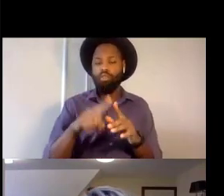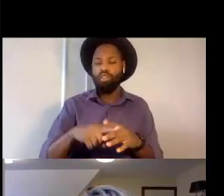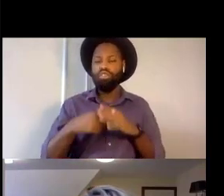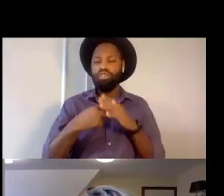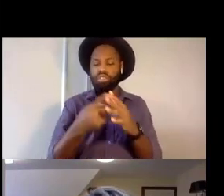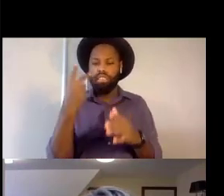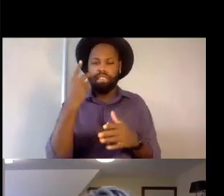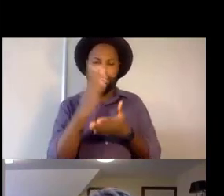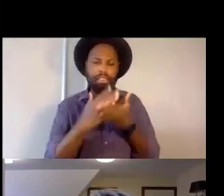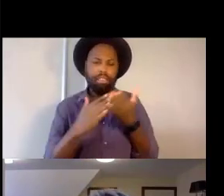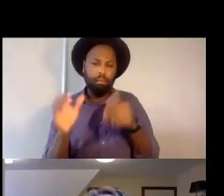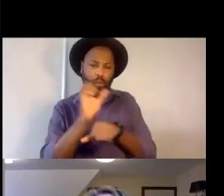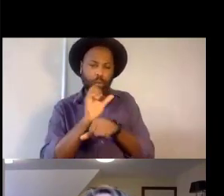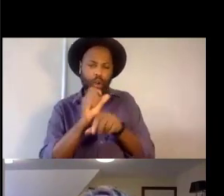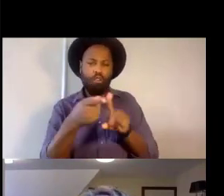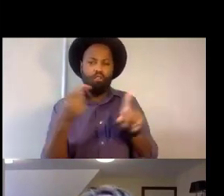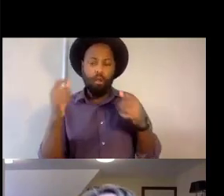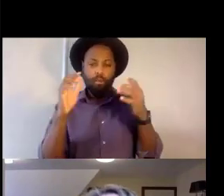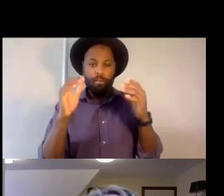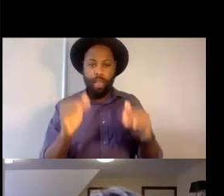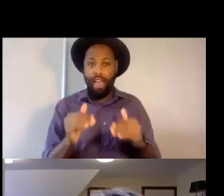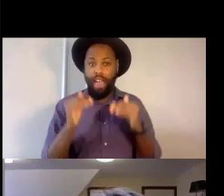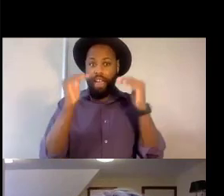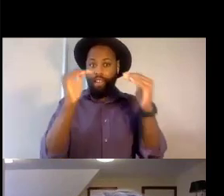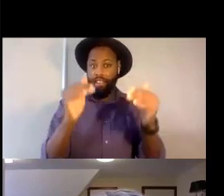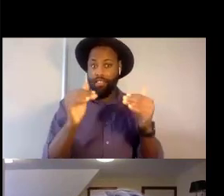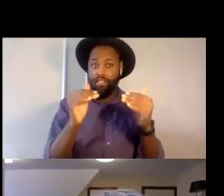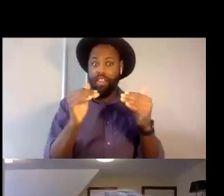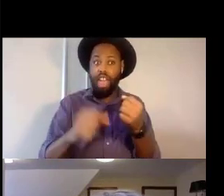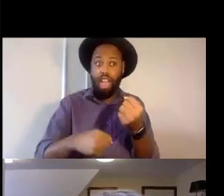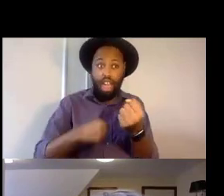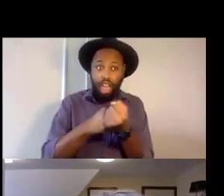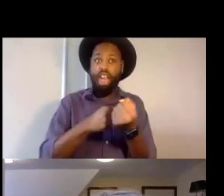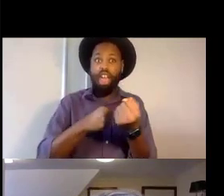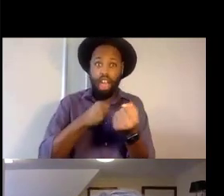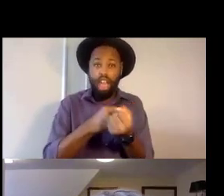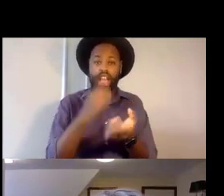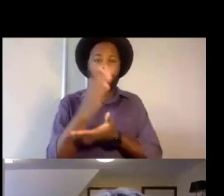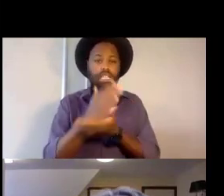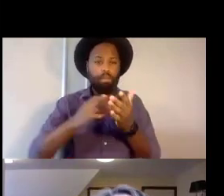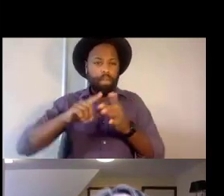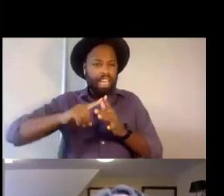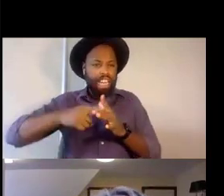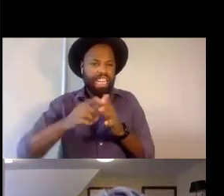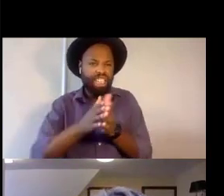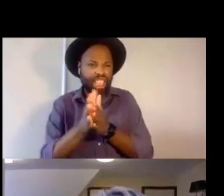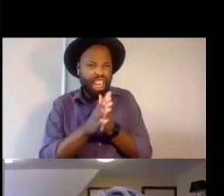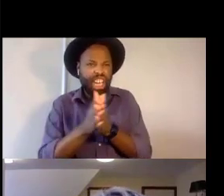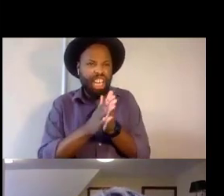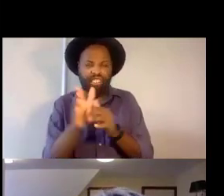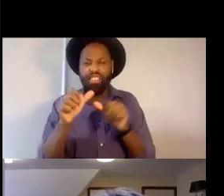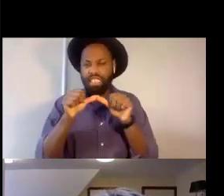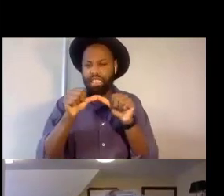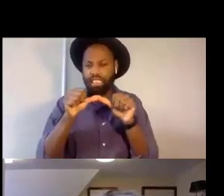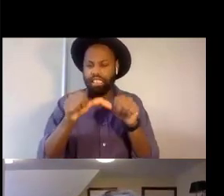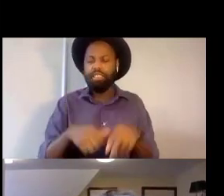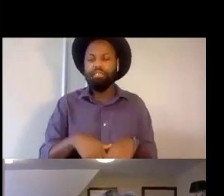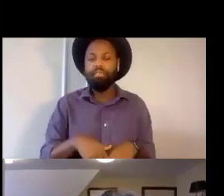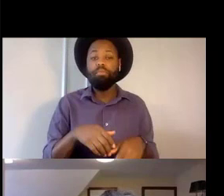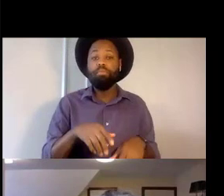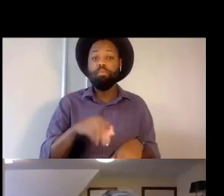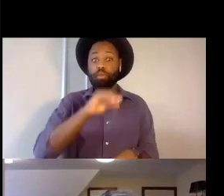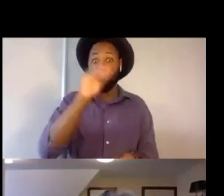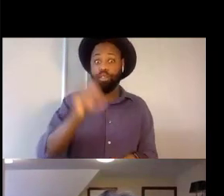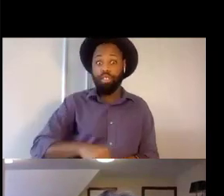work of Advance be funded, and some of those initial initiatives continued. Percentage of women in tenure